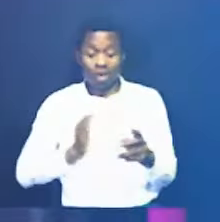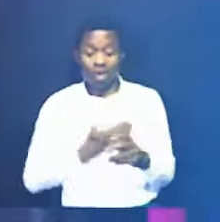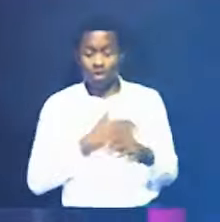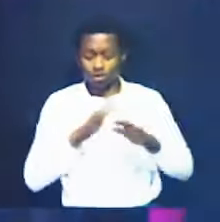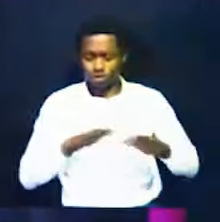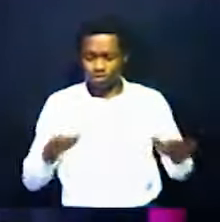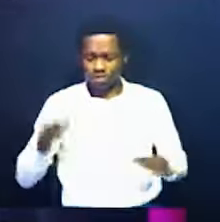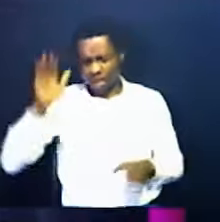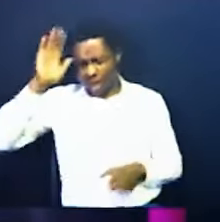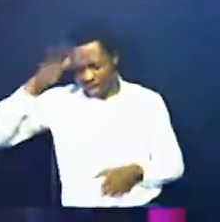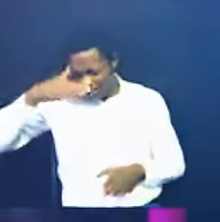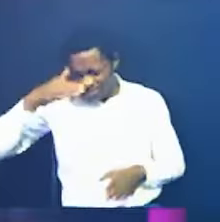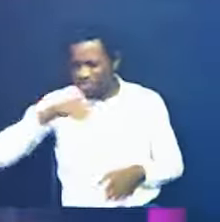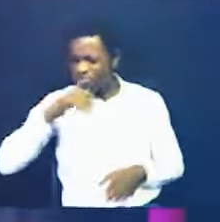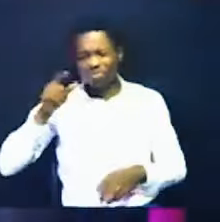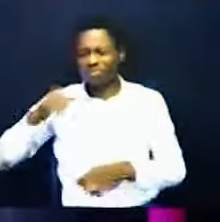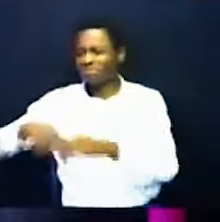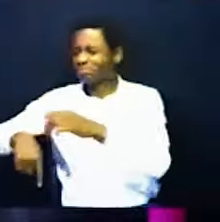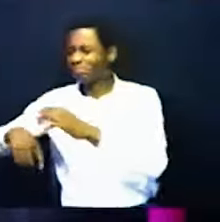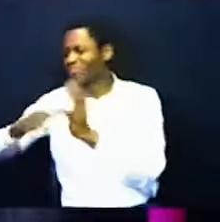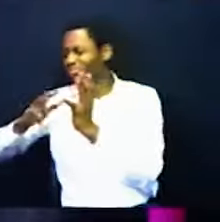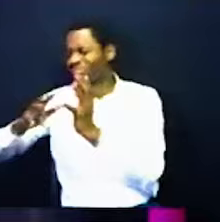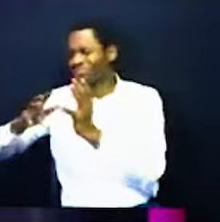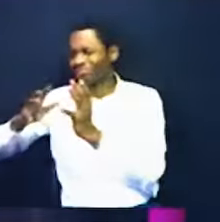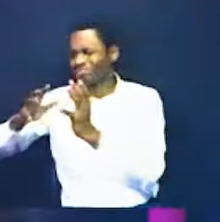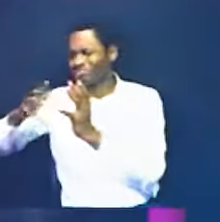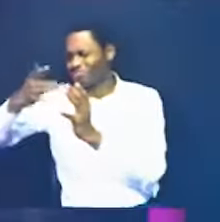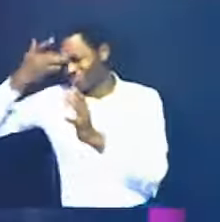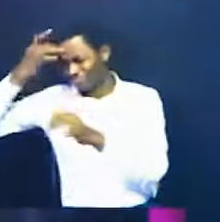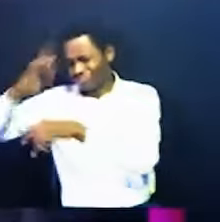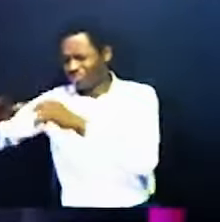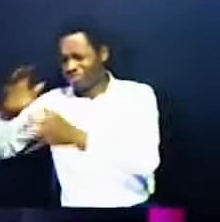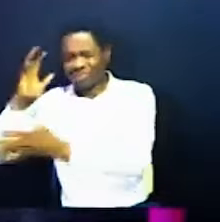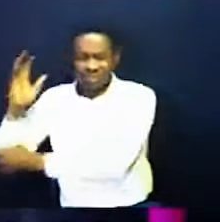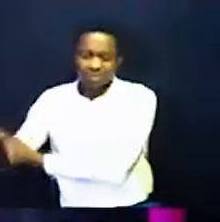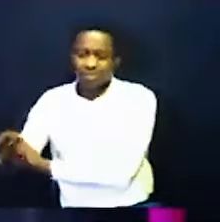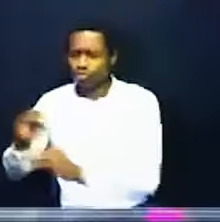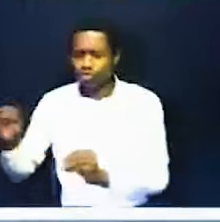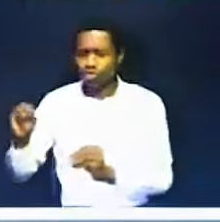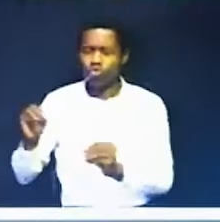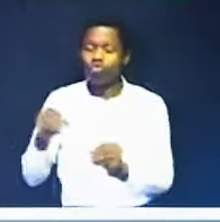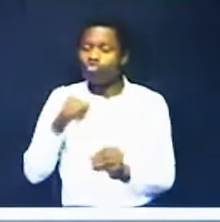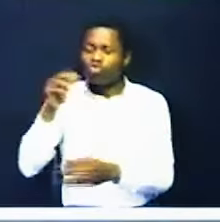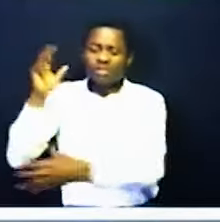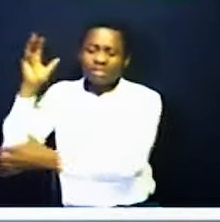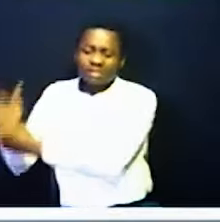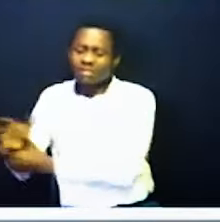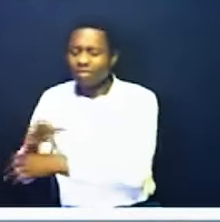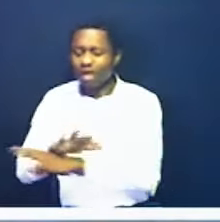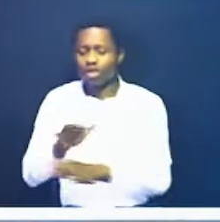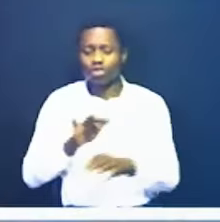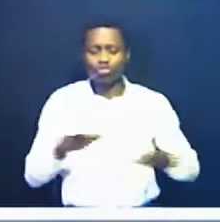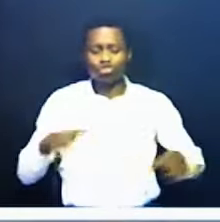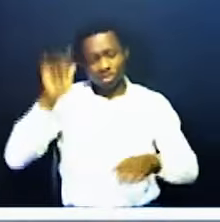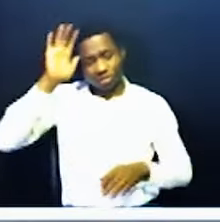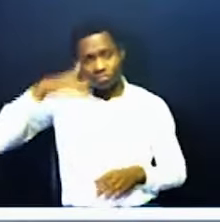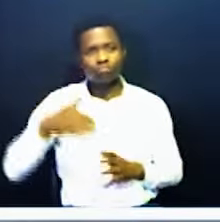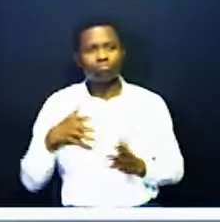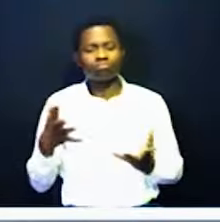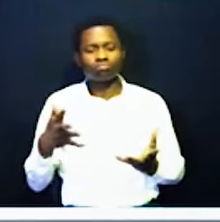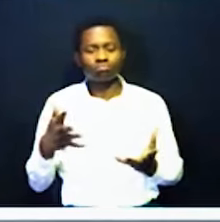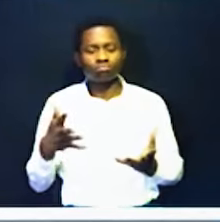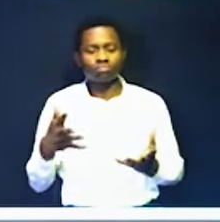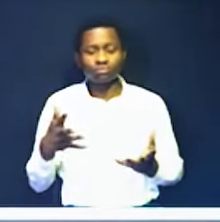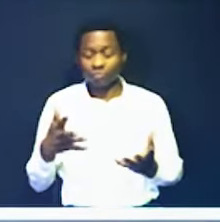On our spouse or any member in our household. We will